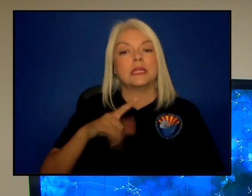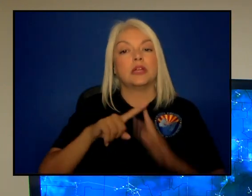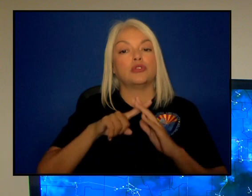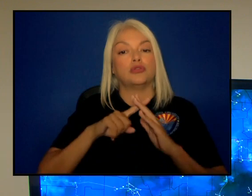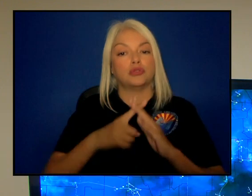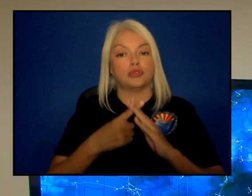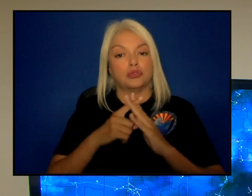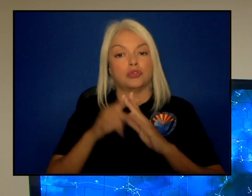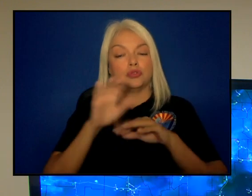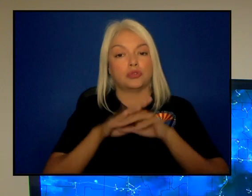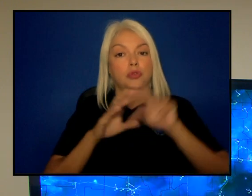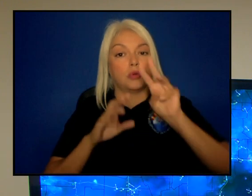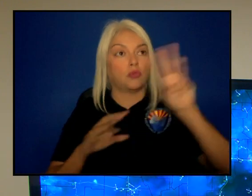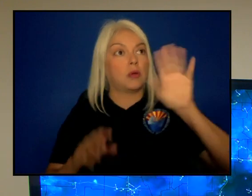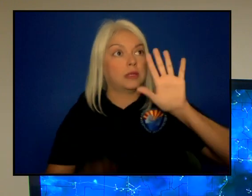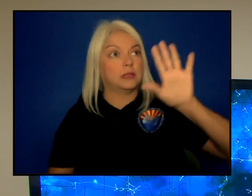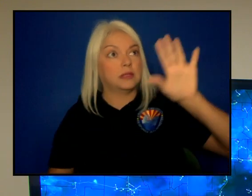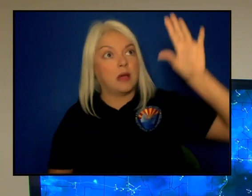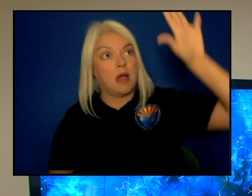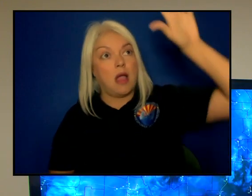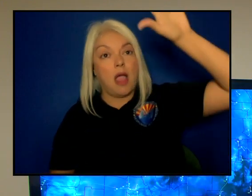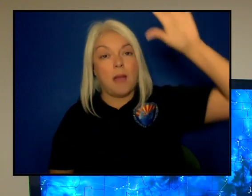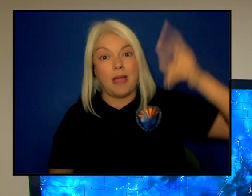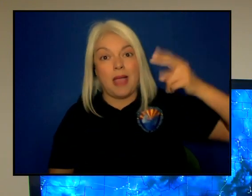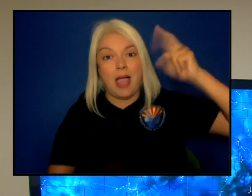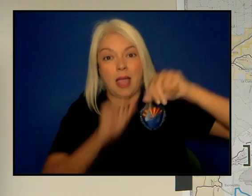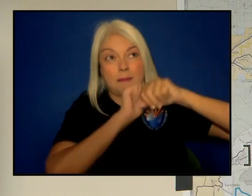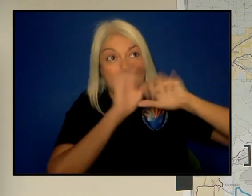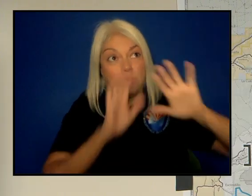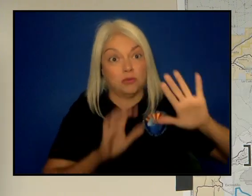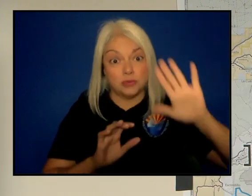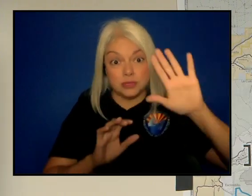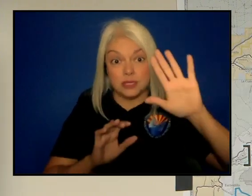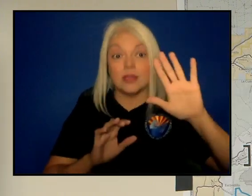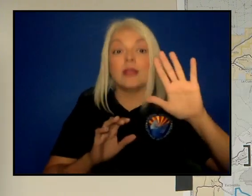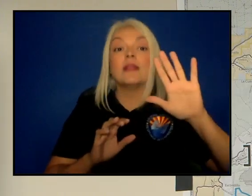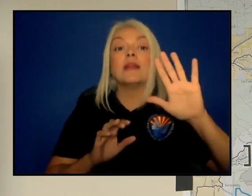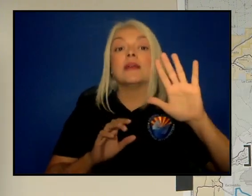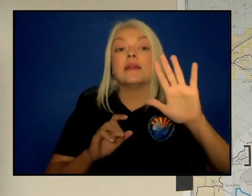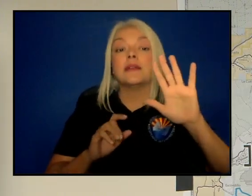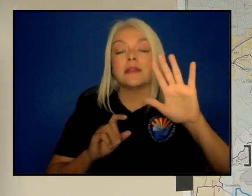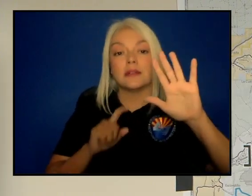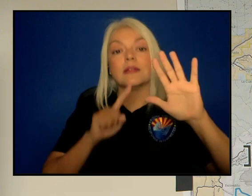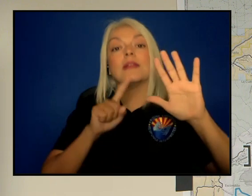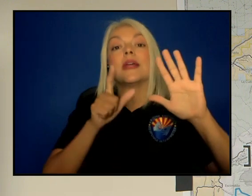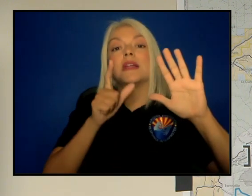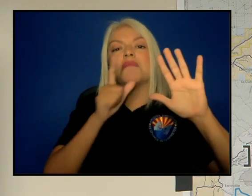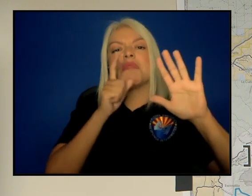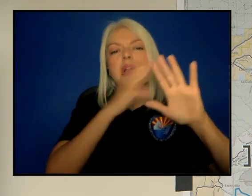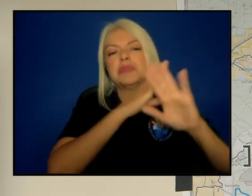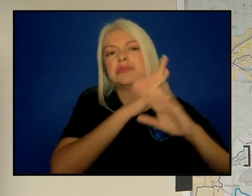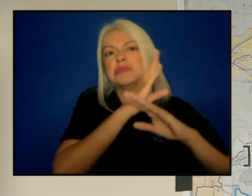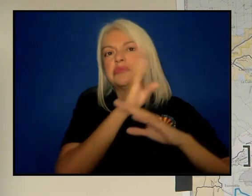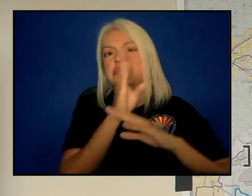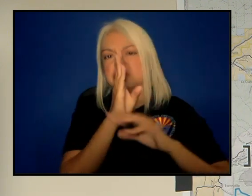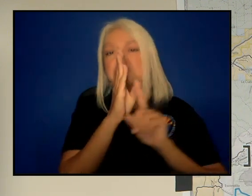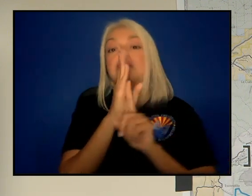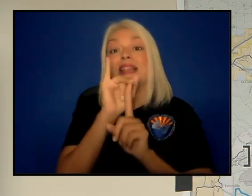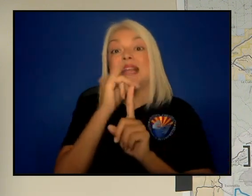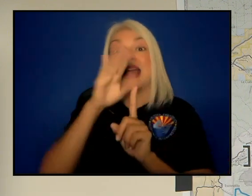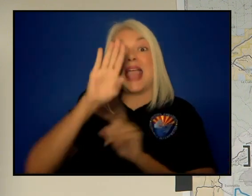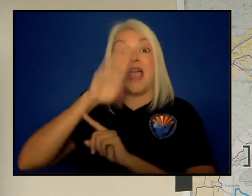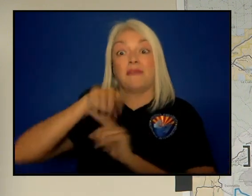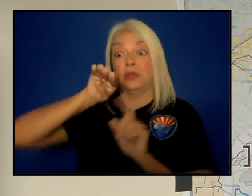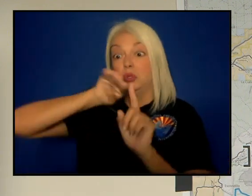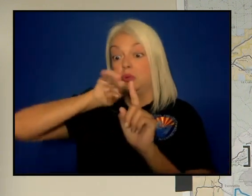high terrain here as we get a little bit closer to lunch. And then as we get into the heat of the afternoon, we'll see them